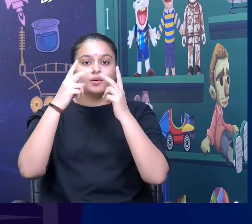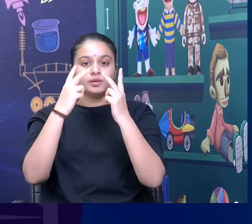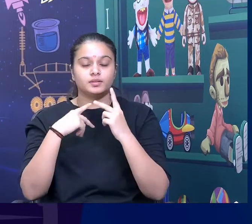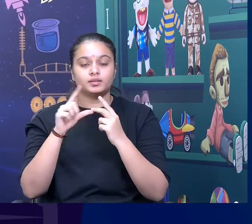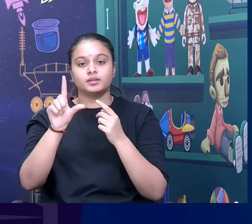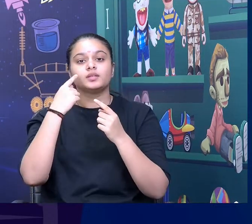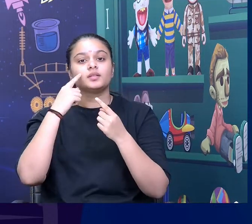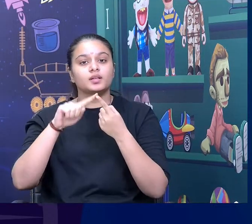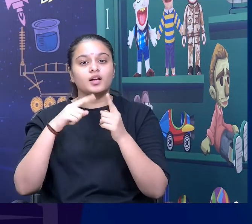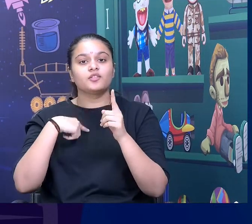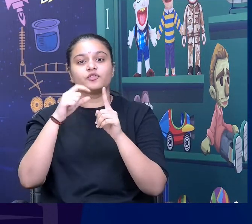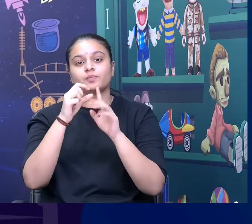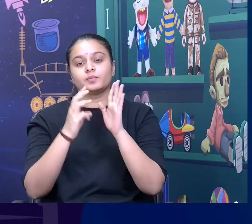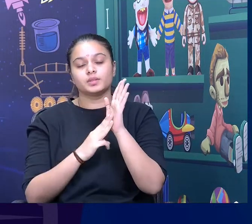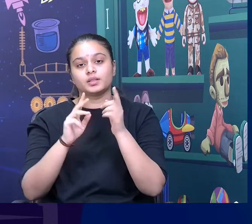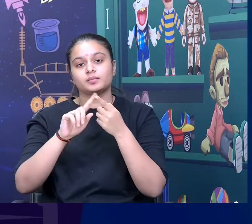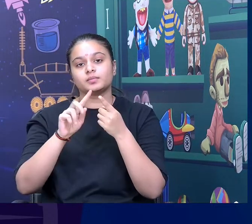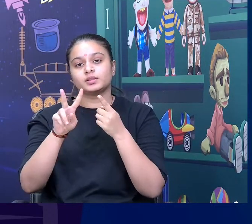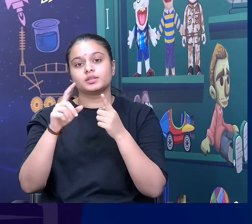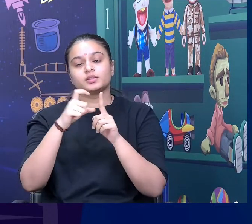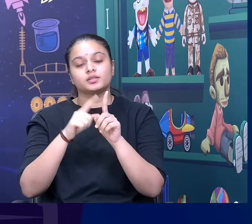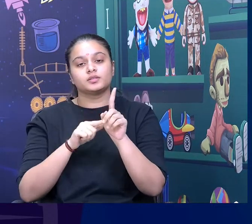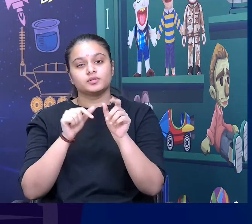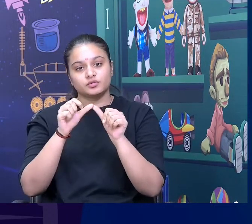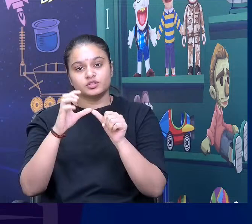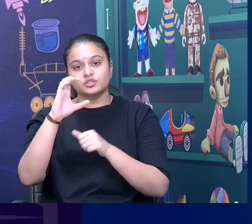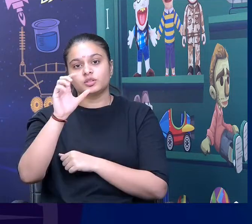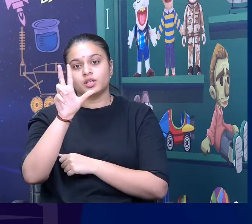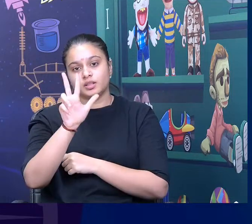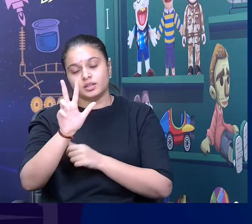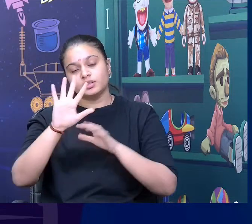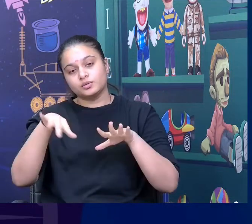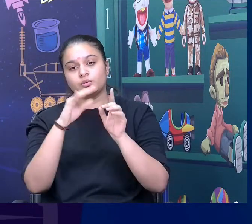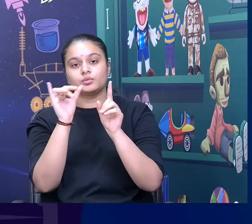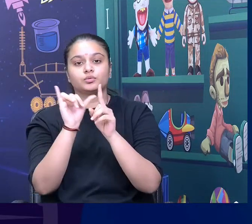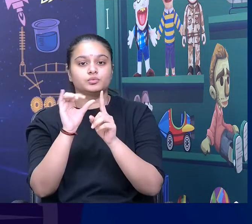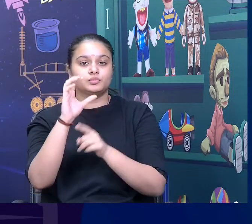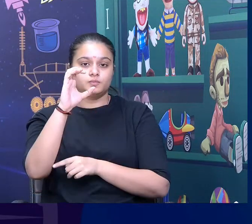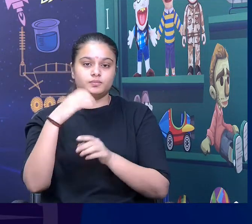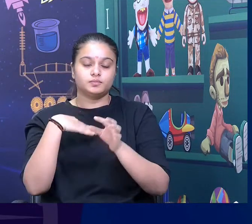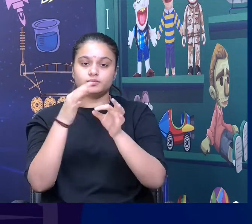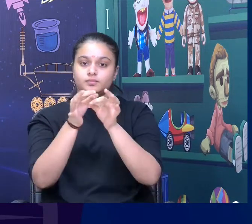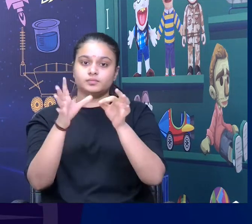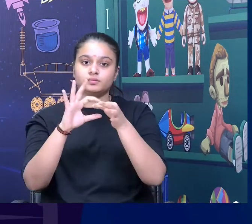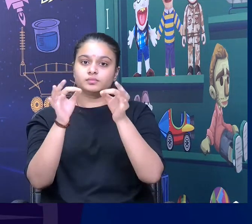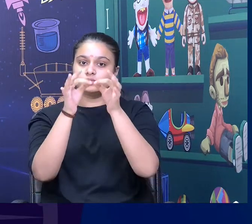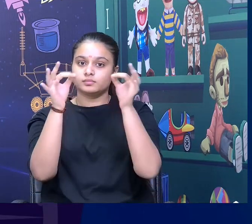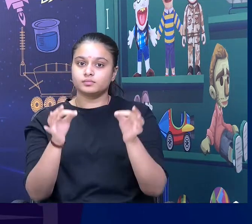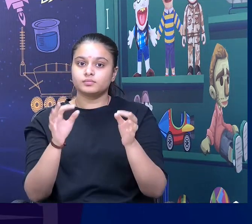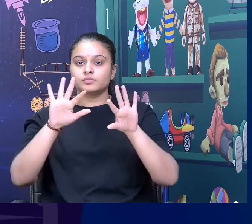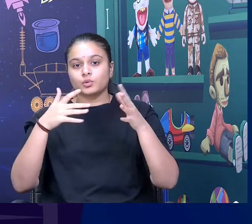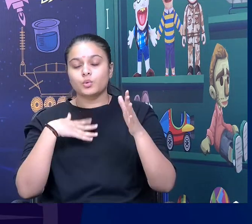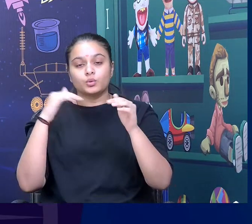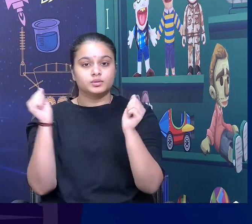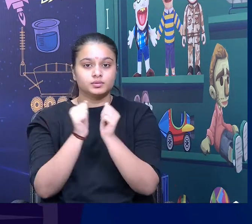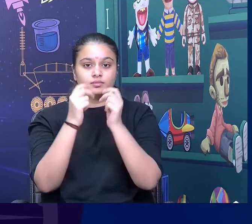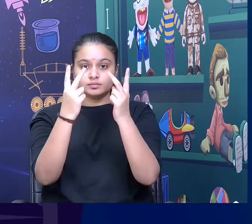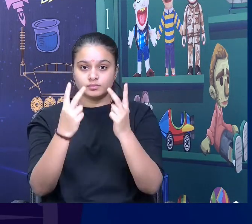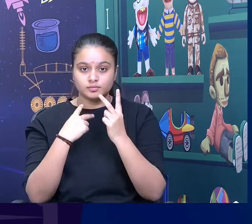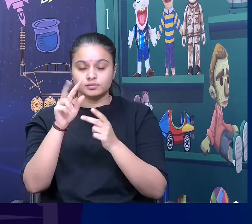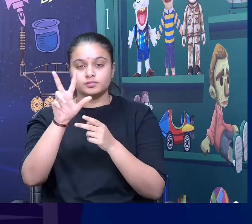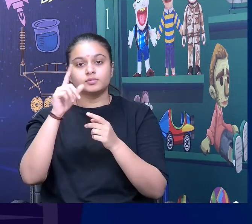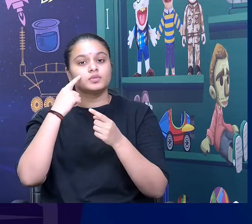us live on PMeVIDYA channel number 8 and on our YouTube channel, which is NCRT Official. With that, you're watching us live